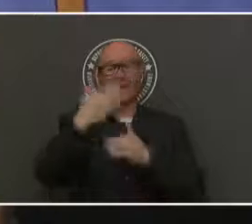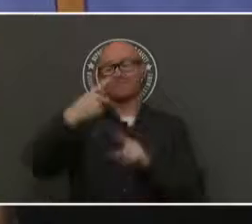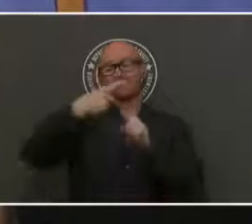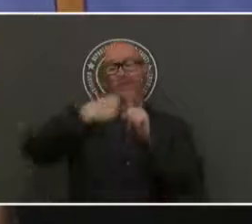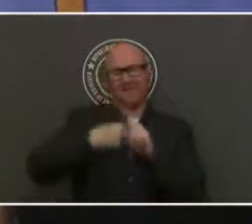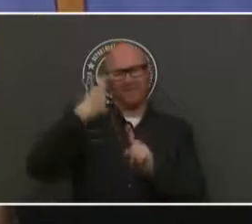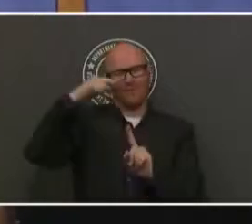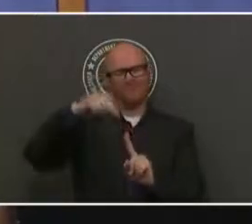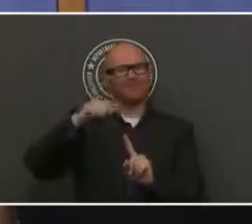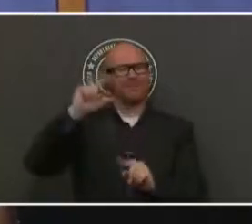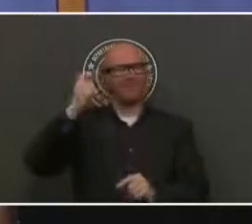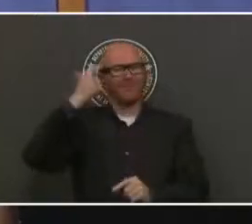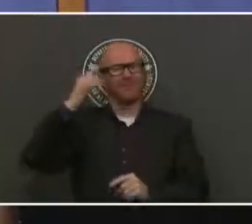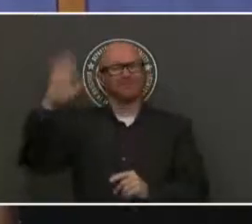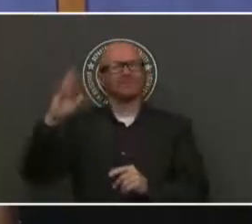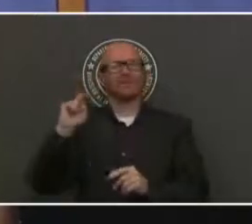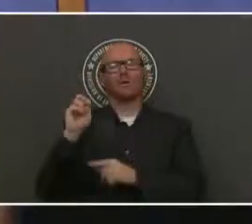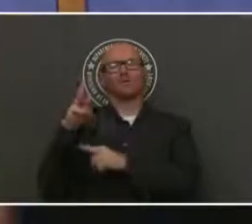News Conference.